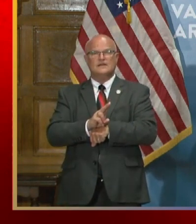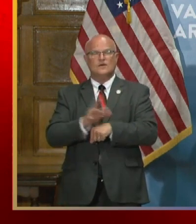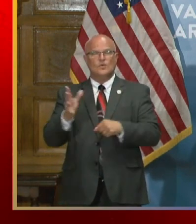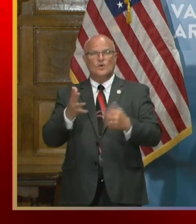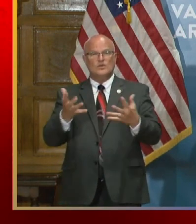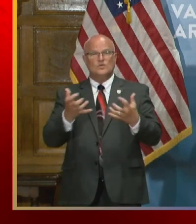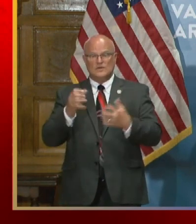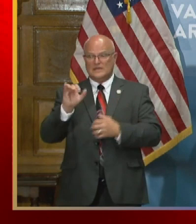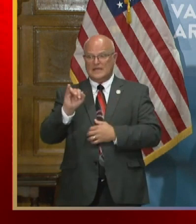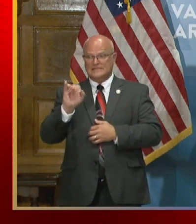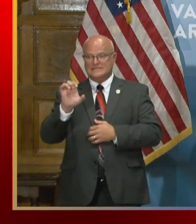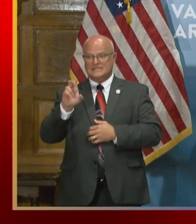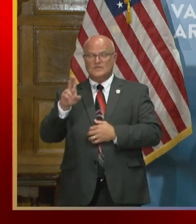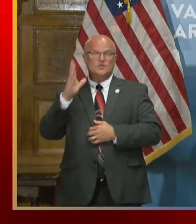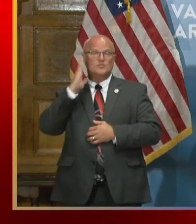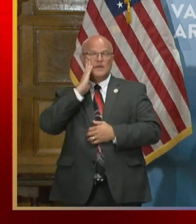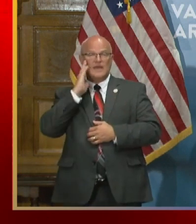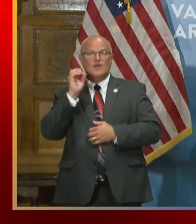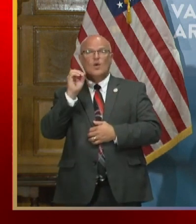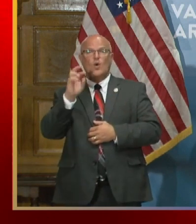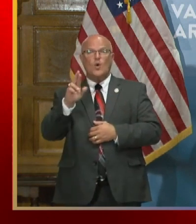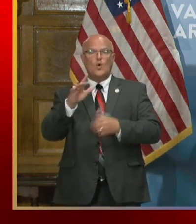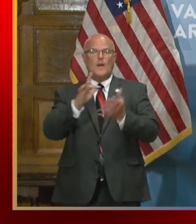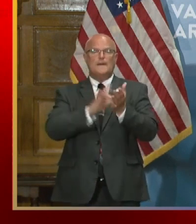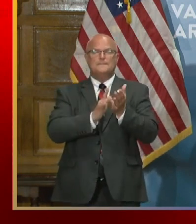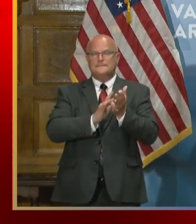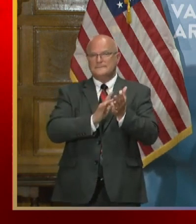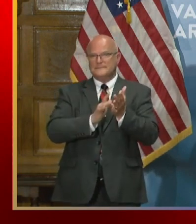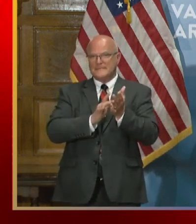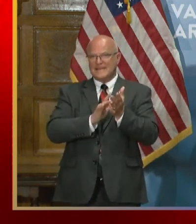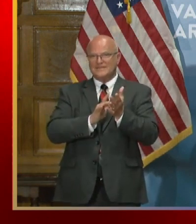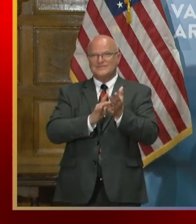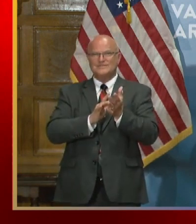if you want an ICU bed or if you want a medical